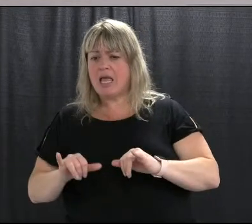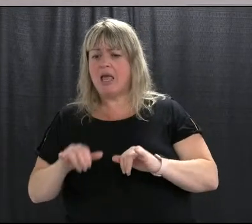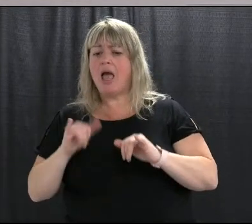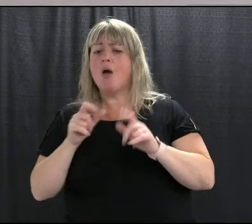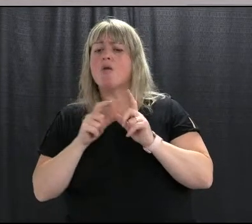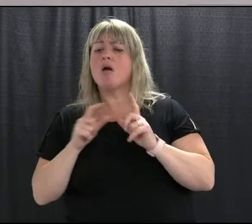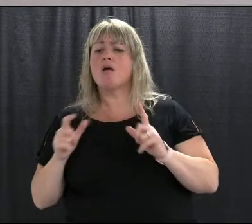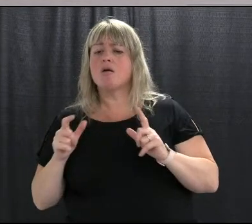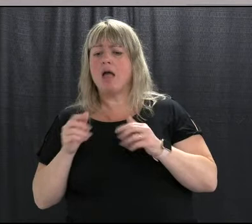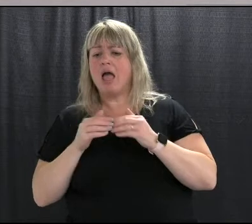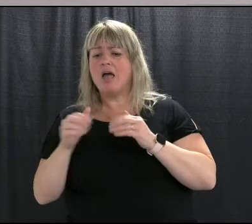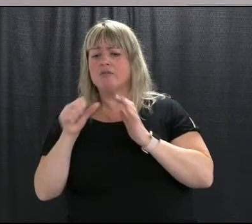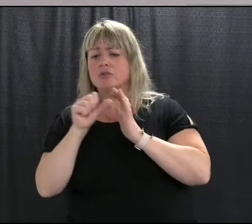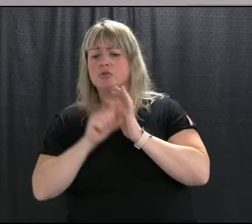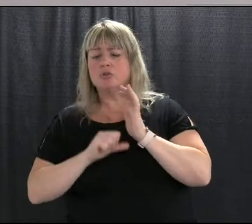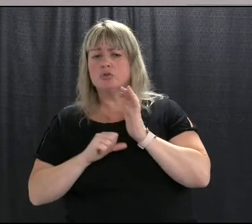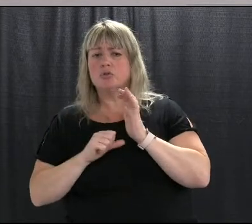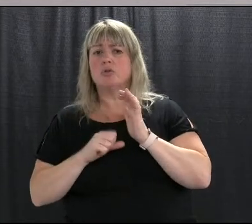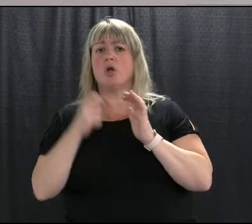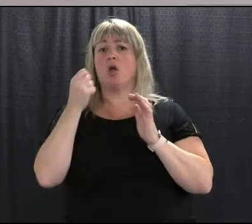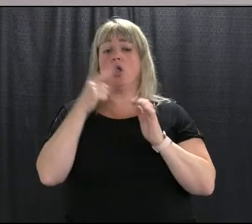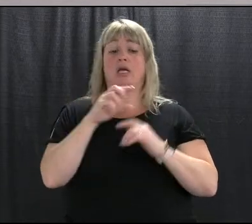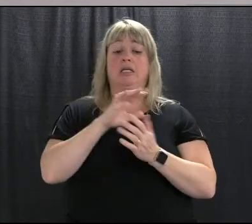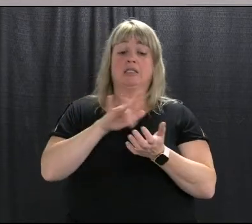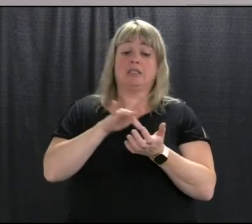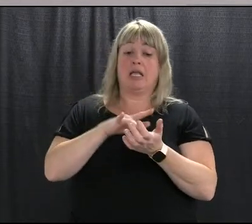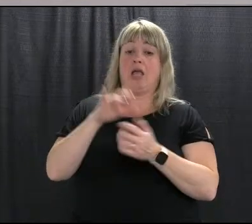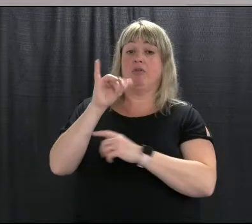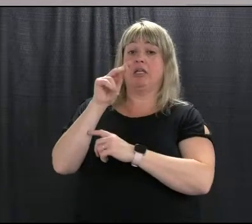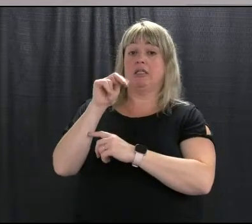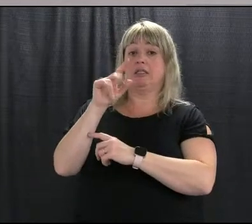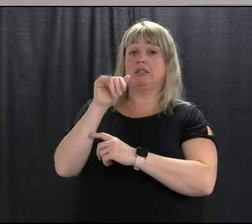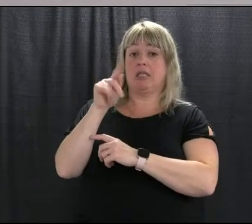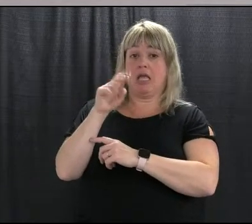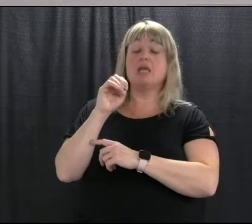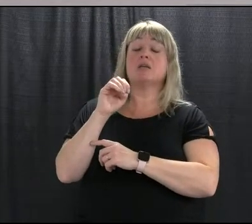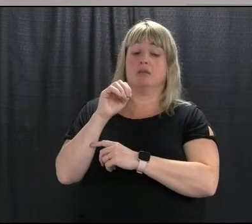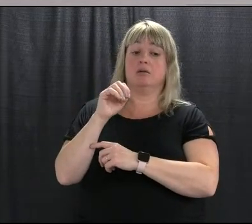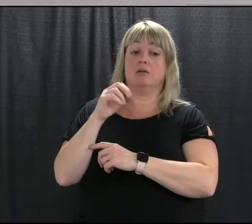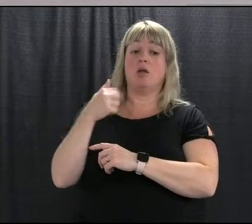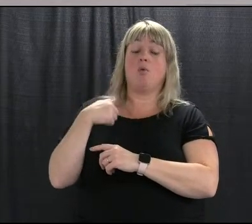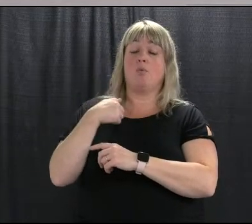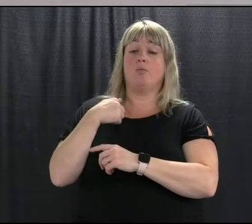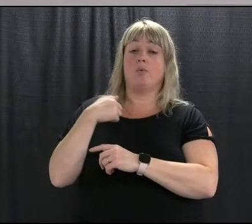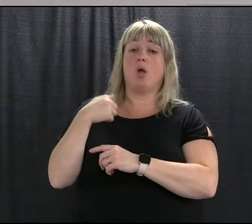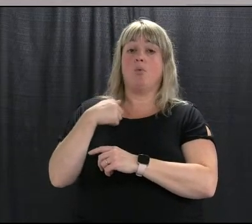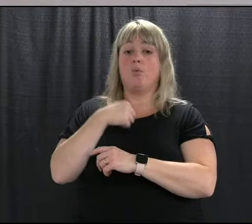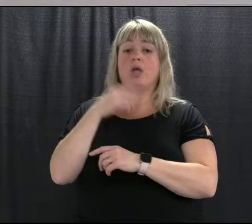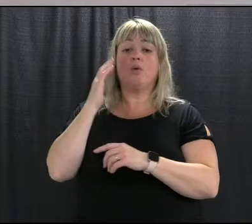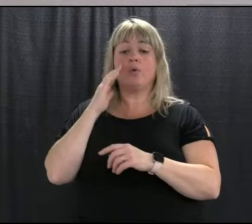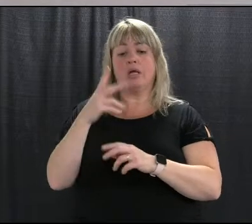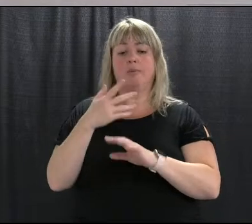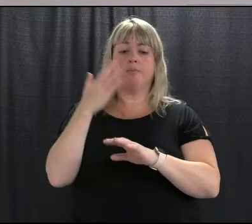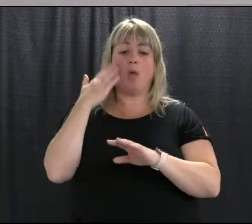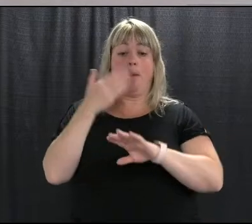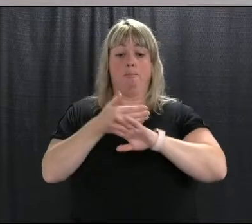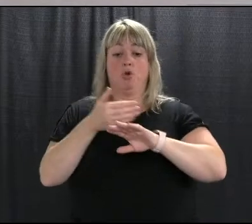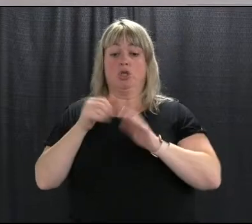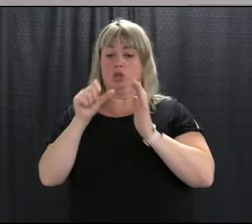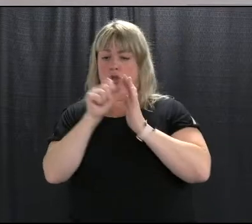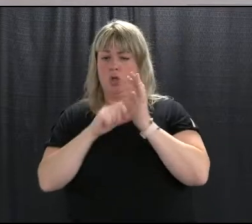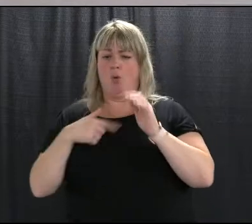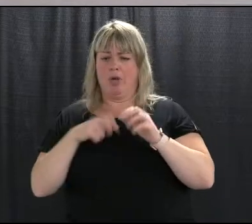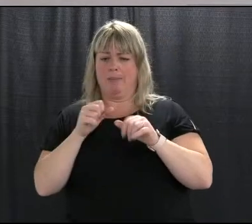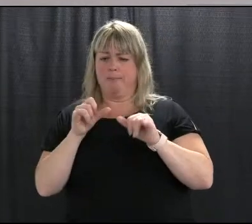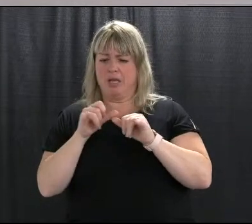post-operation, the central intake, for example, how we pre-surgery, how we